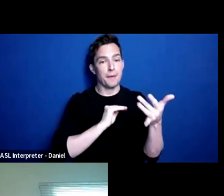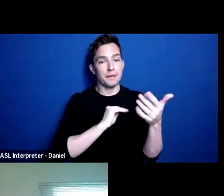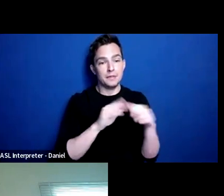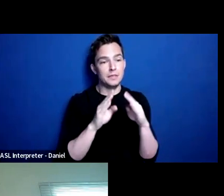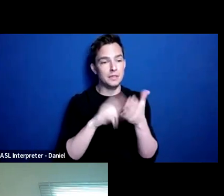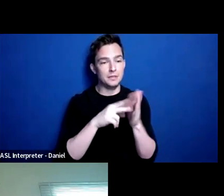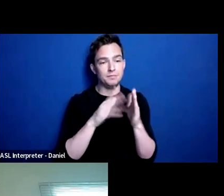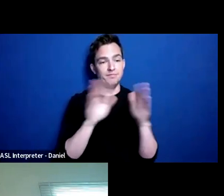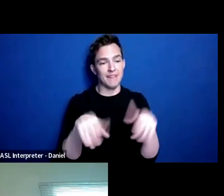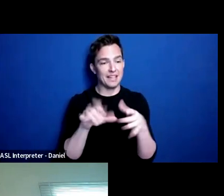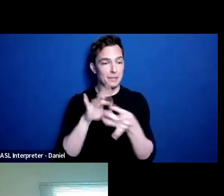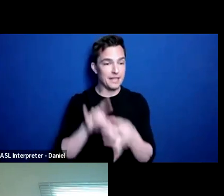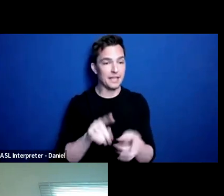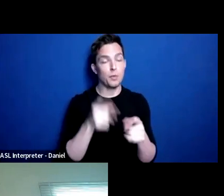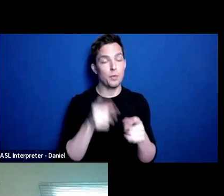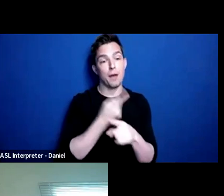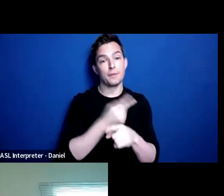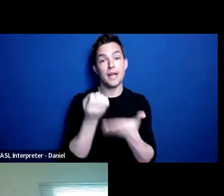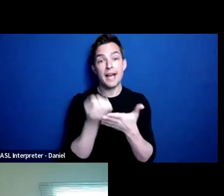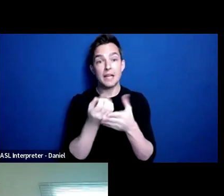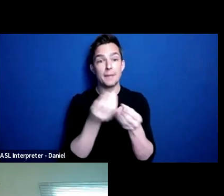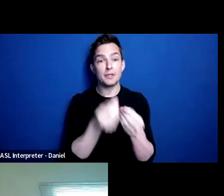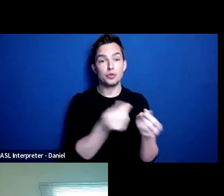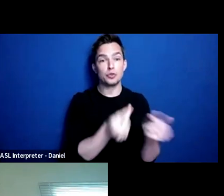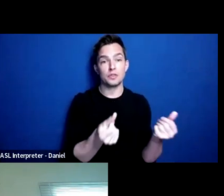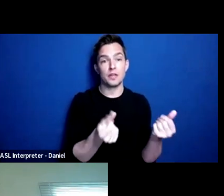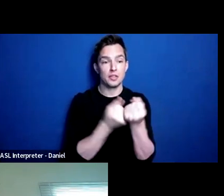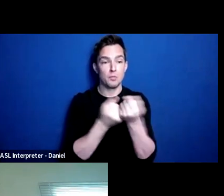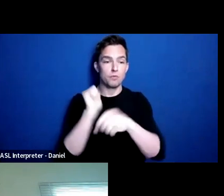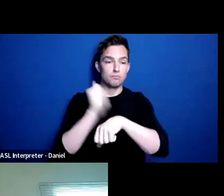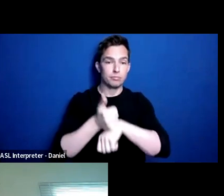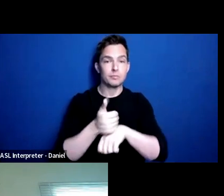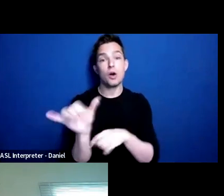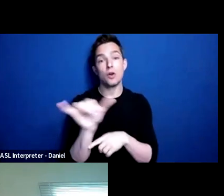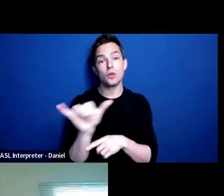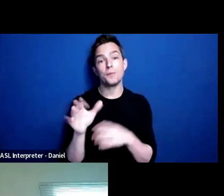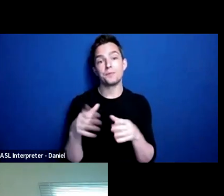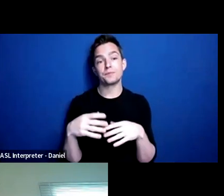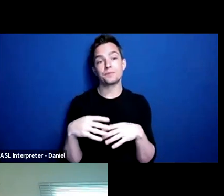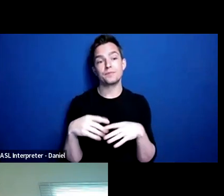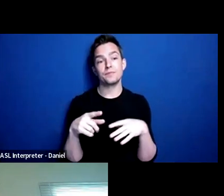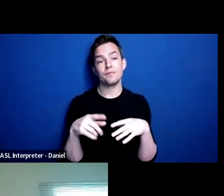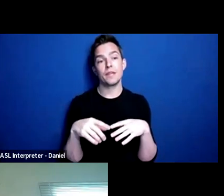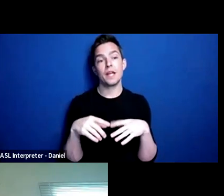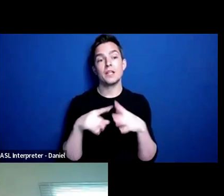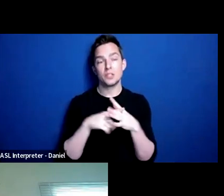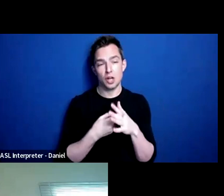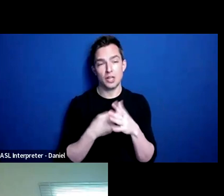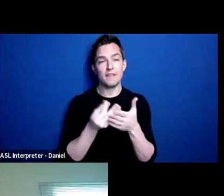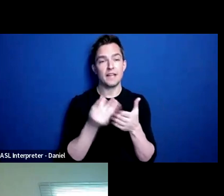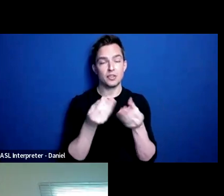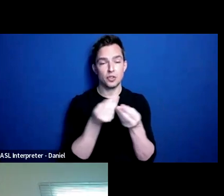linked to proper economic solutions and support, as well as emergent financial solutions